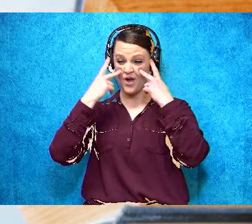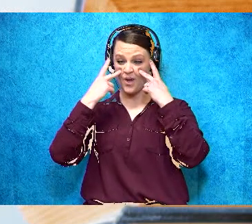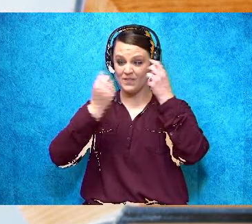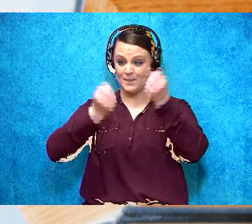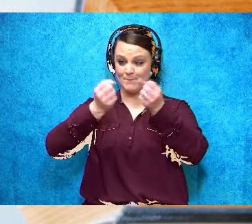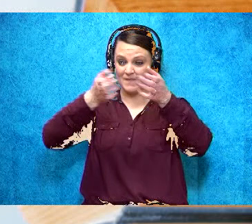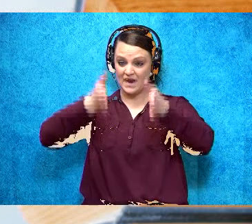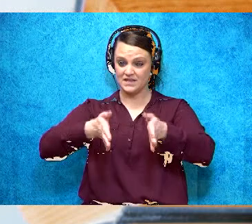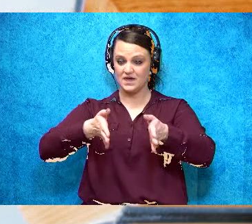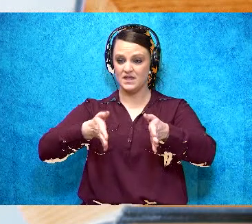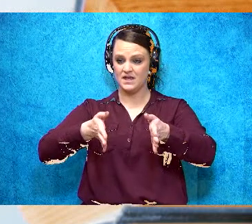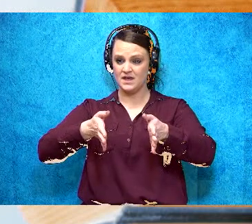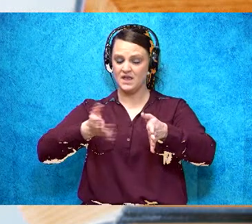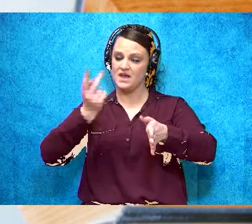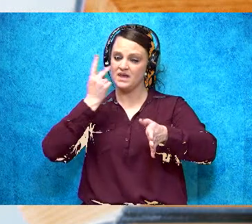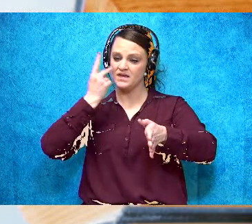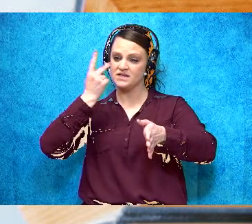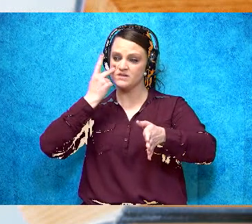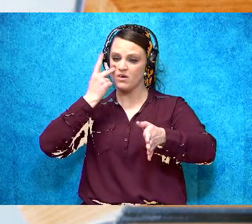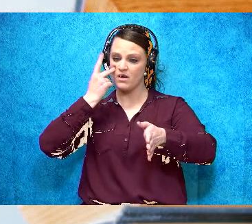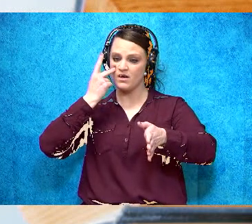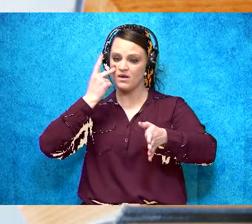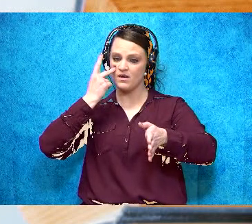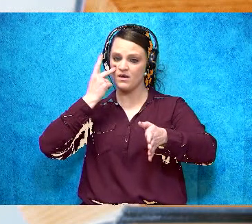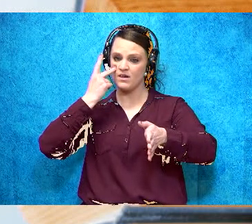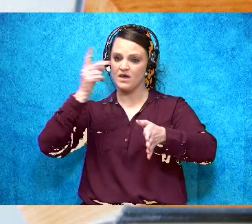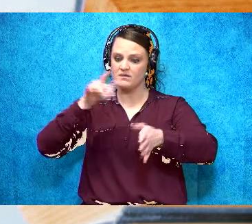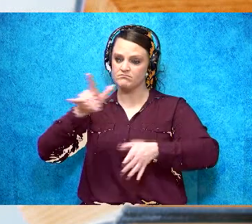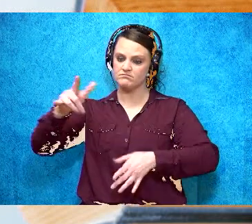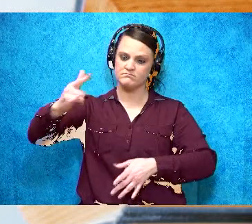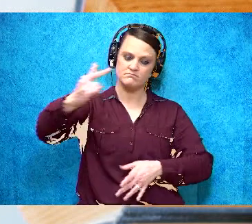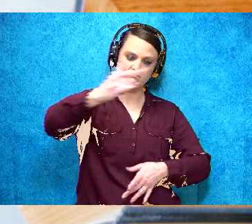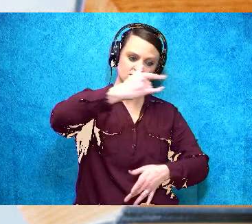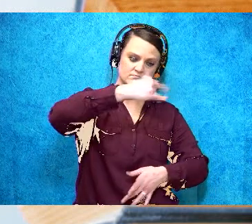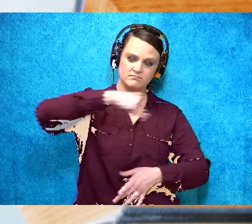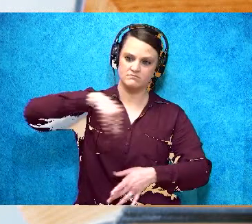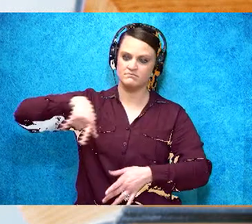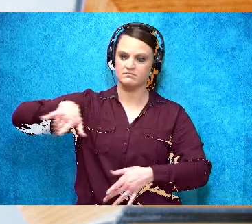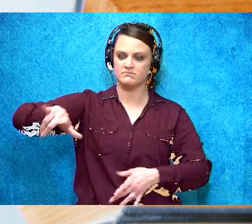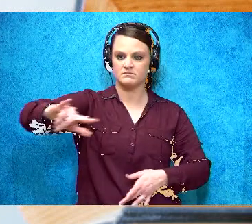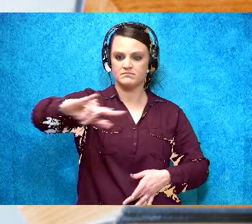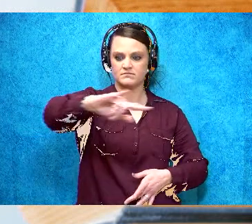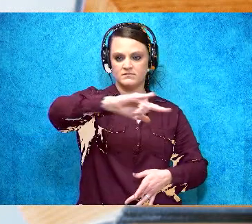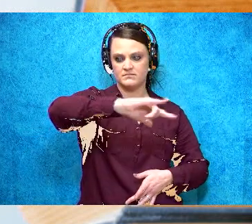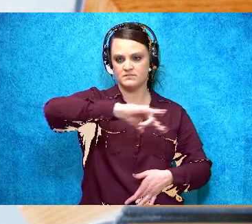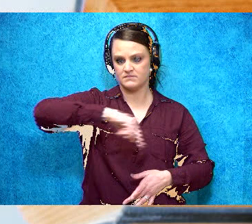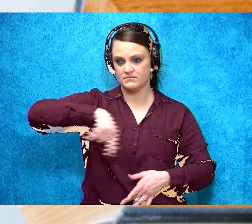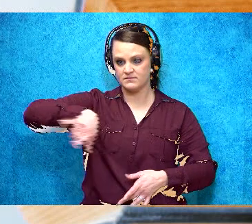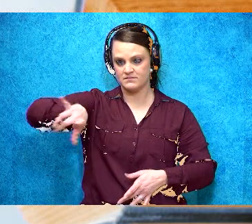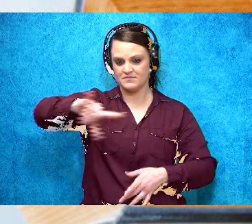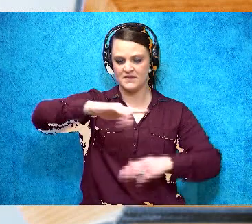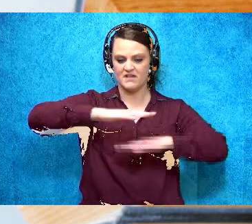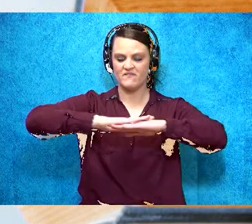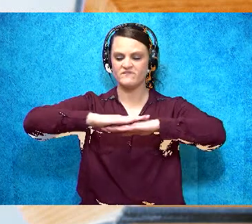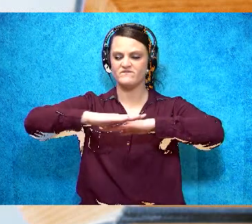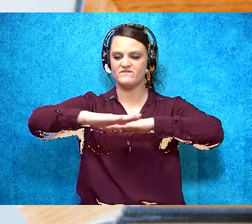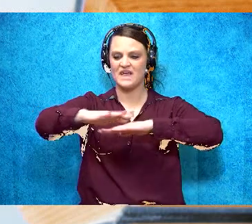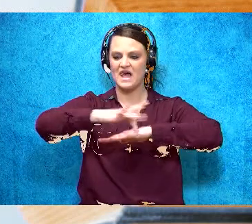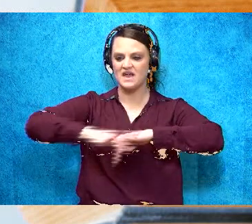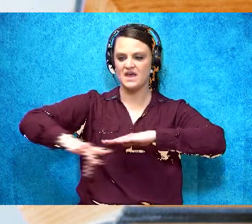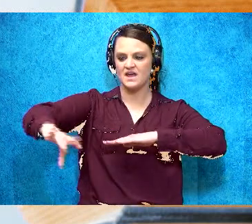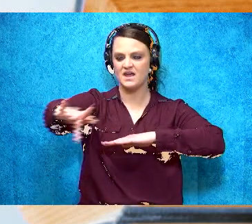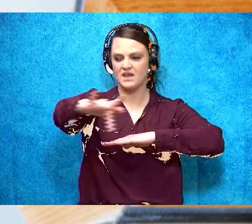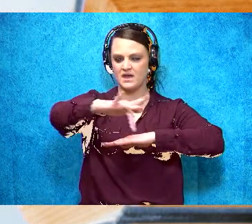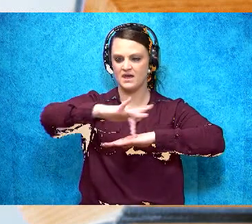too, the thing that they were circling around, a flat, empty field surrounded